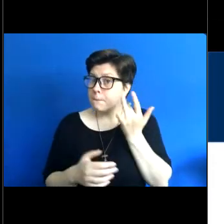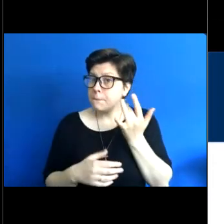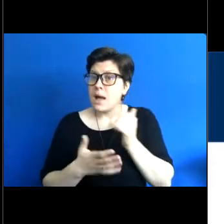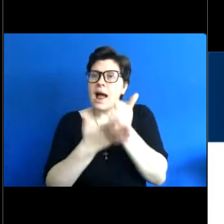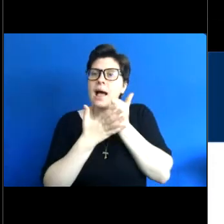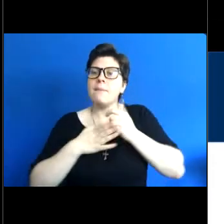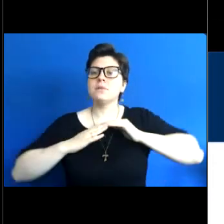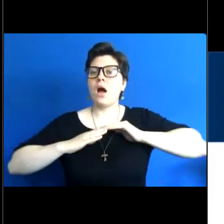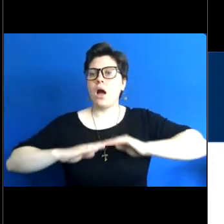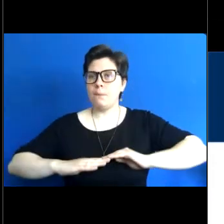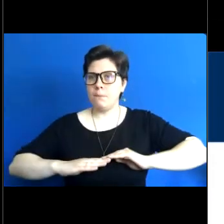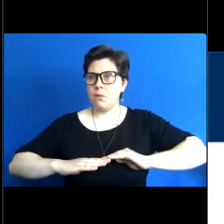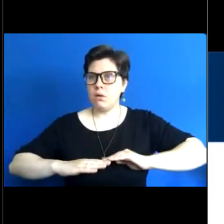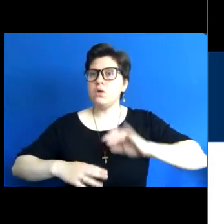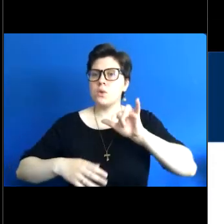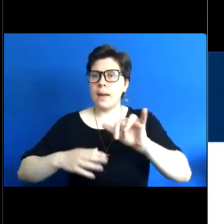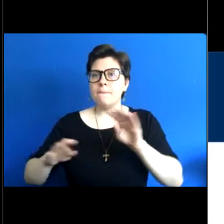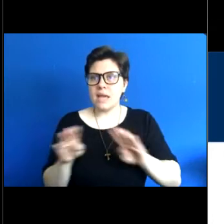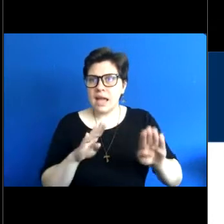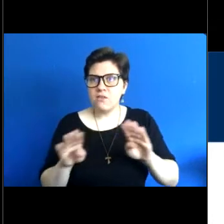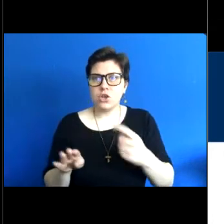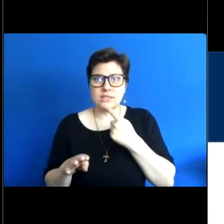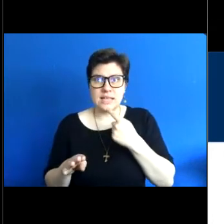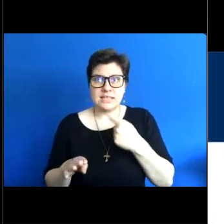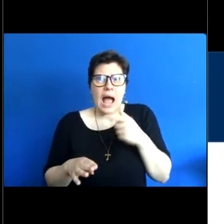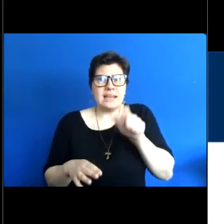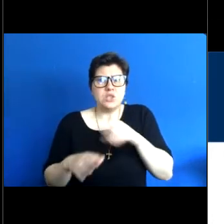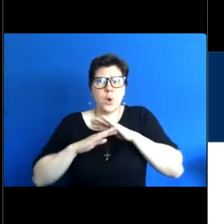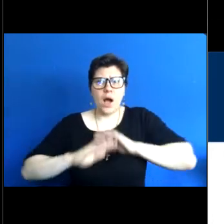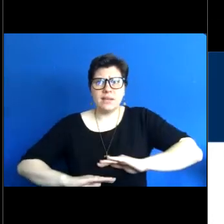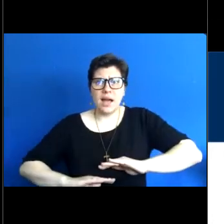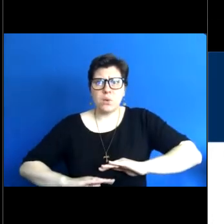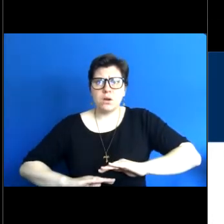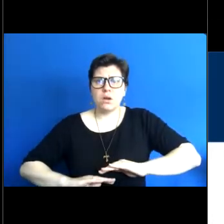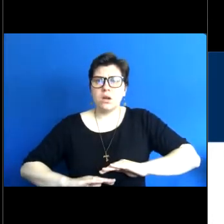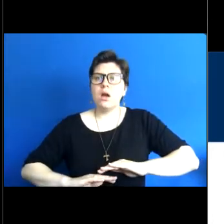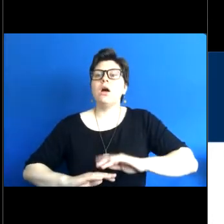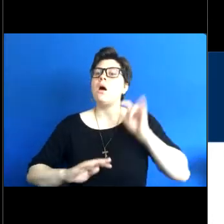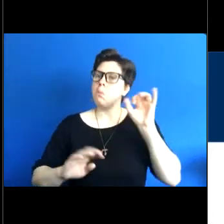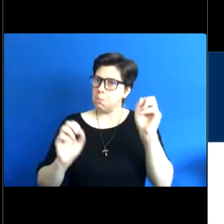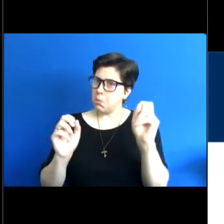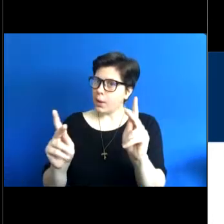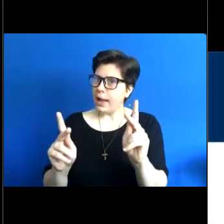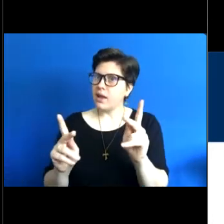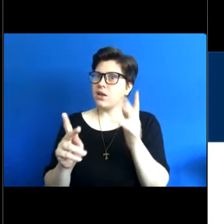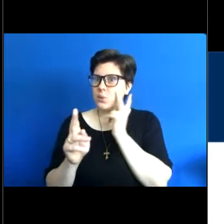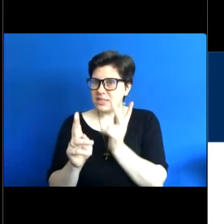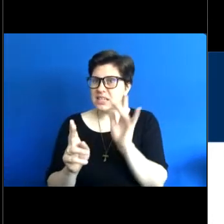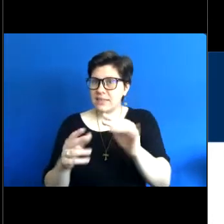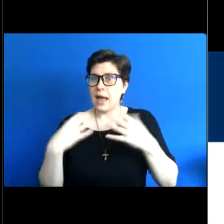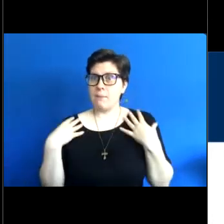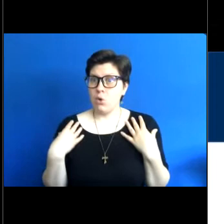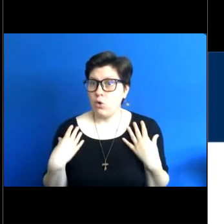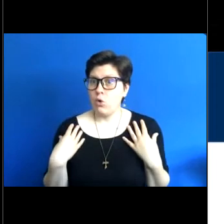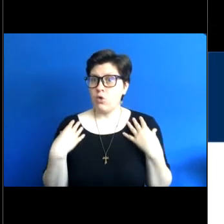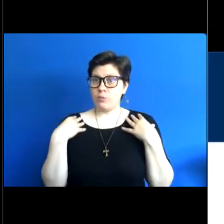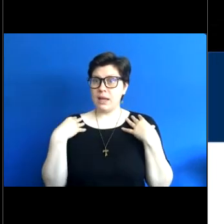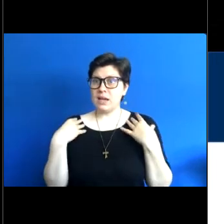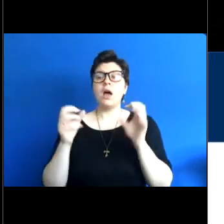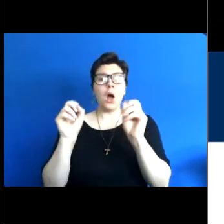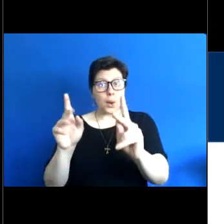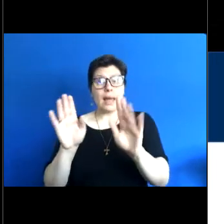a behavior that's communicating. They need to calm. And they're communicating with us in a way they know how to do it. So